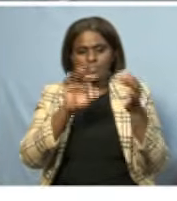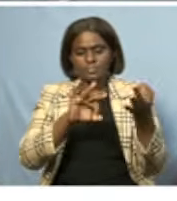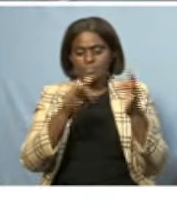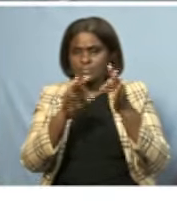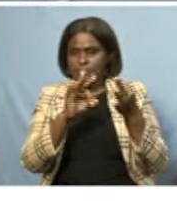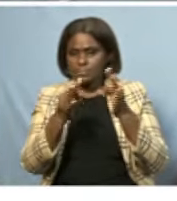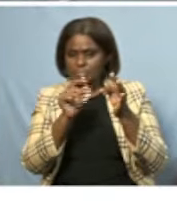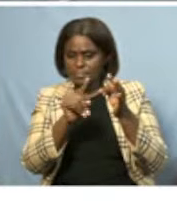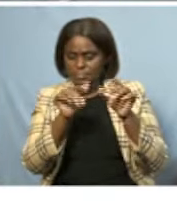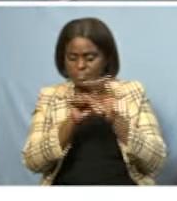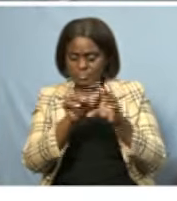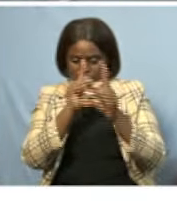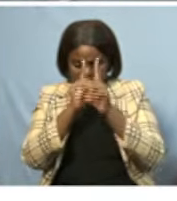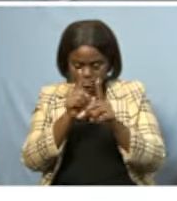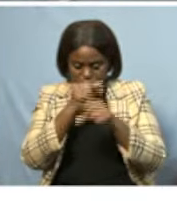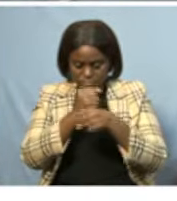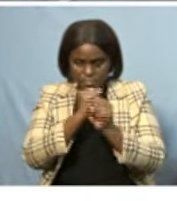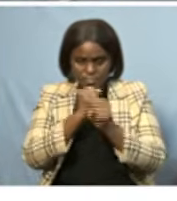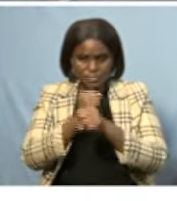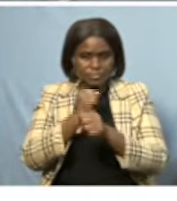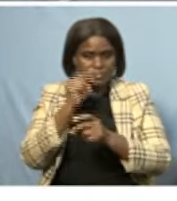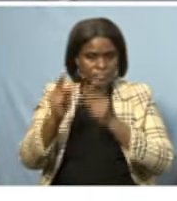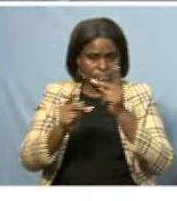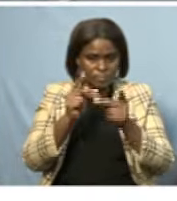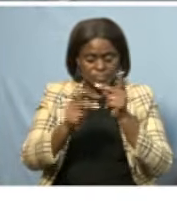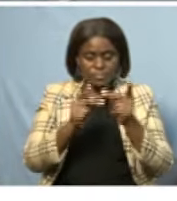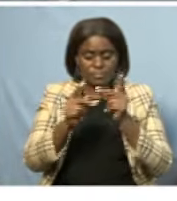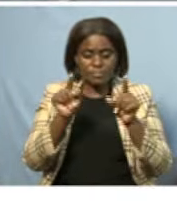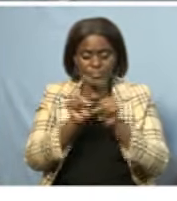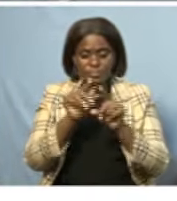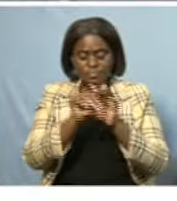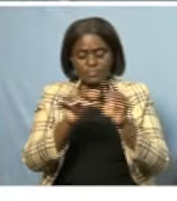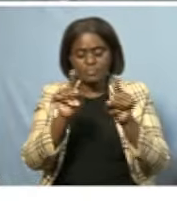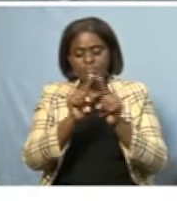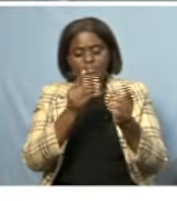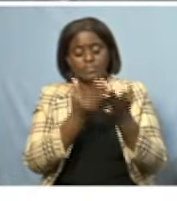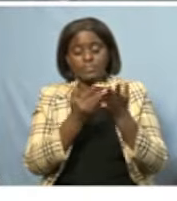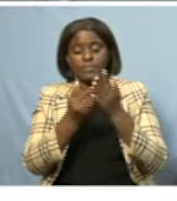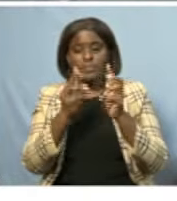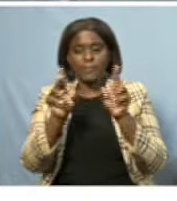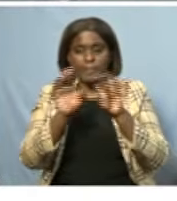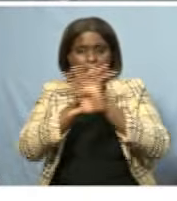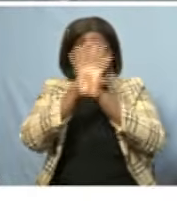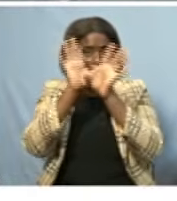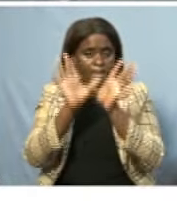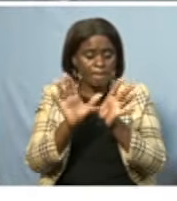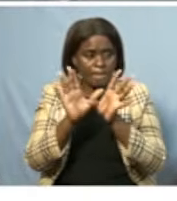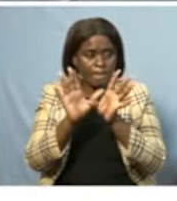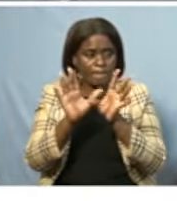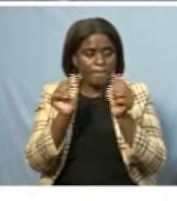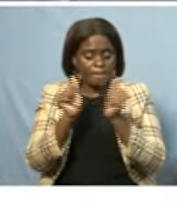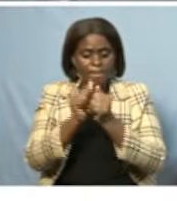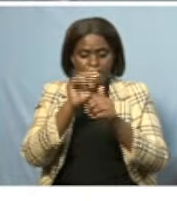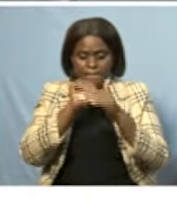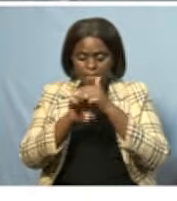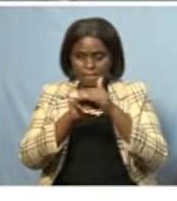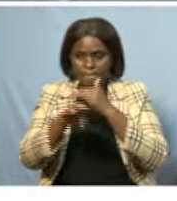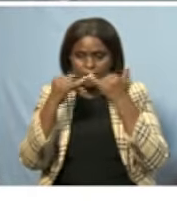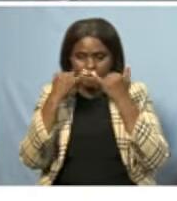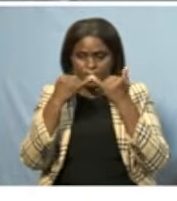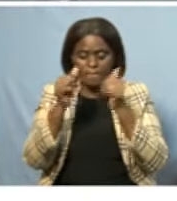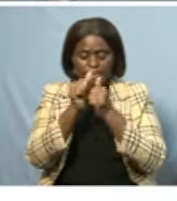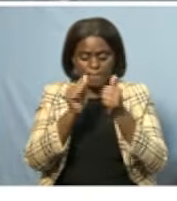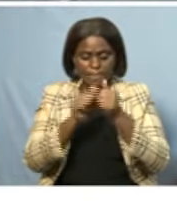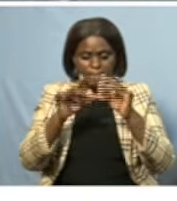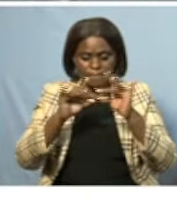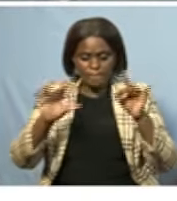fairness in decision-making processes. In this regard, clear and accessible information about